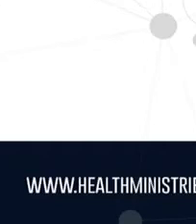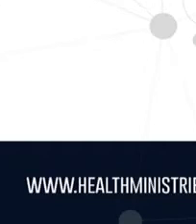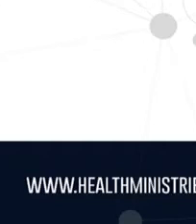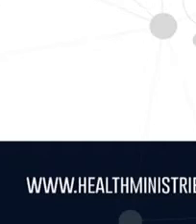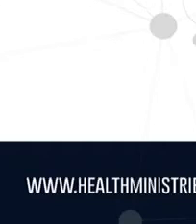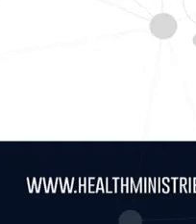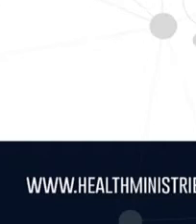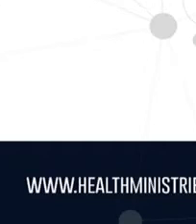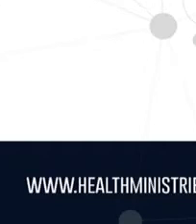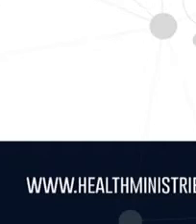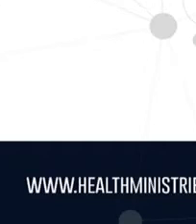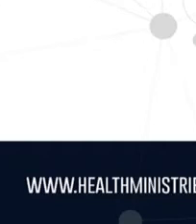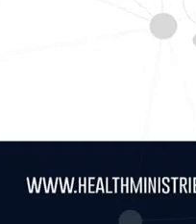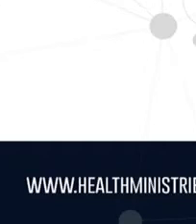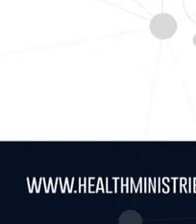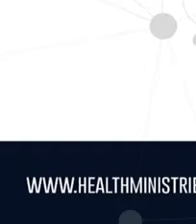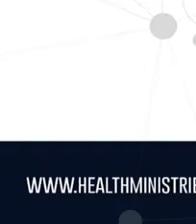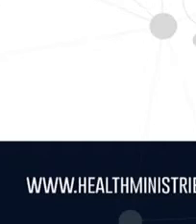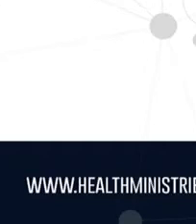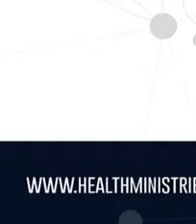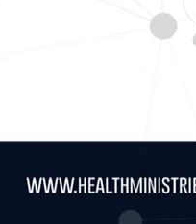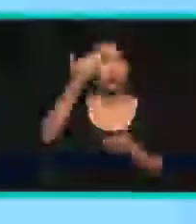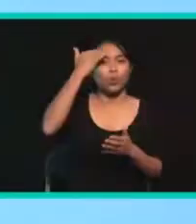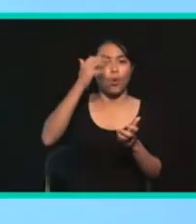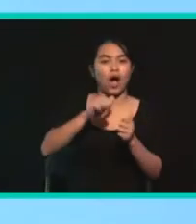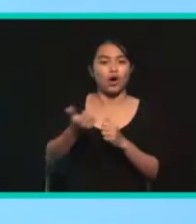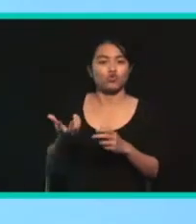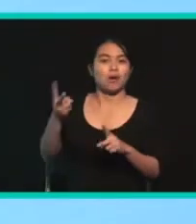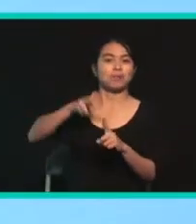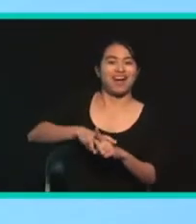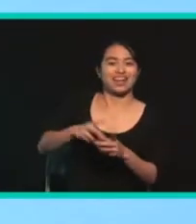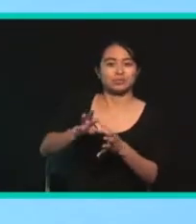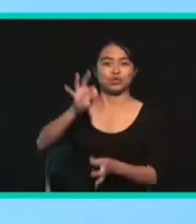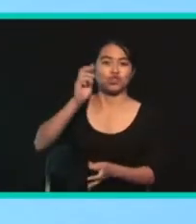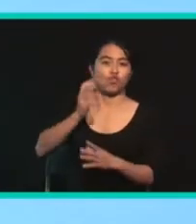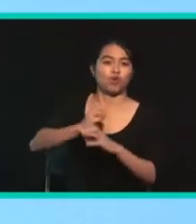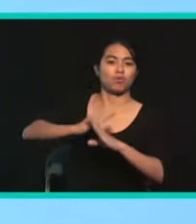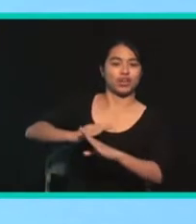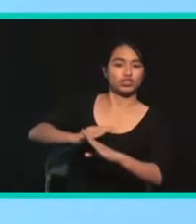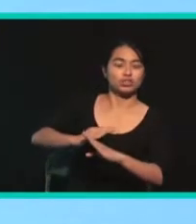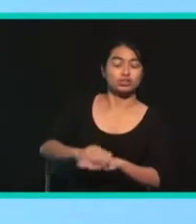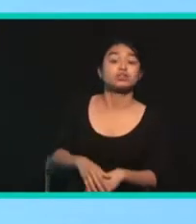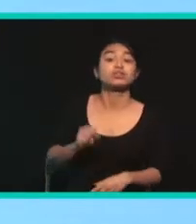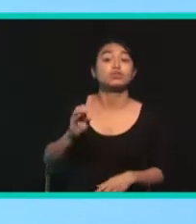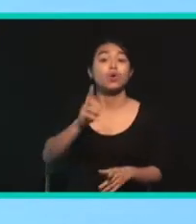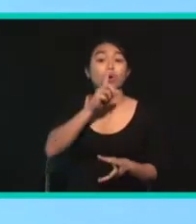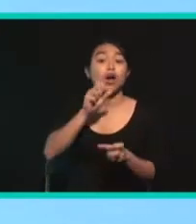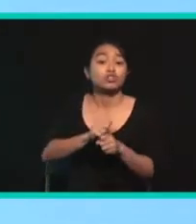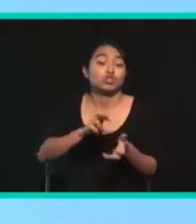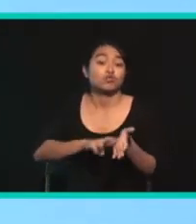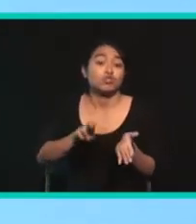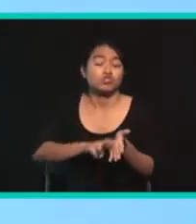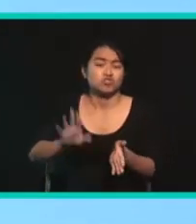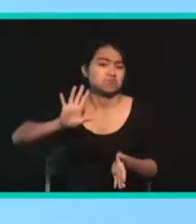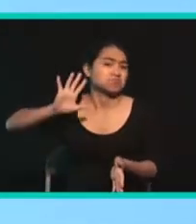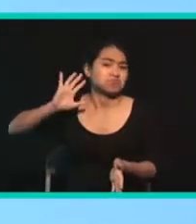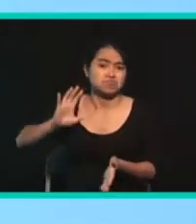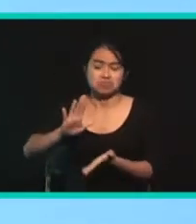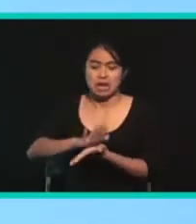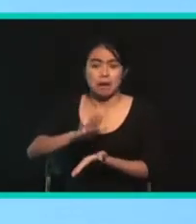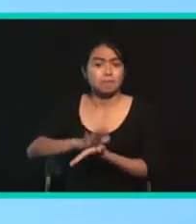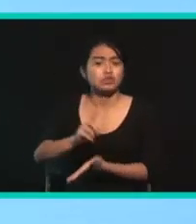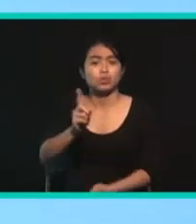spirituality on those behaviors, and then know how to apply spirituality to prevention. So this is actually research that is done on the campus of